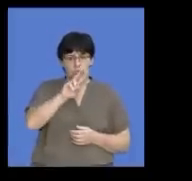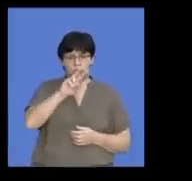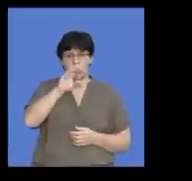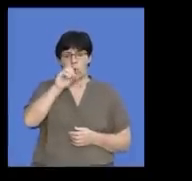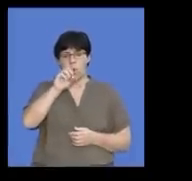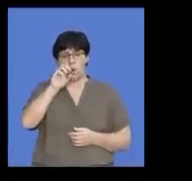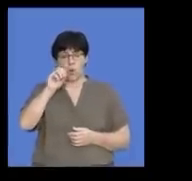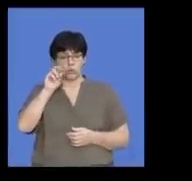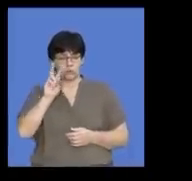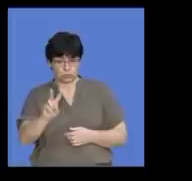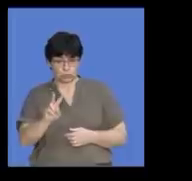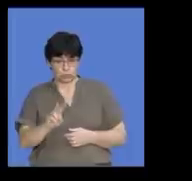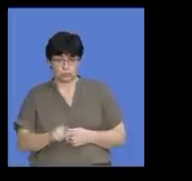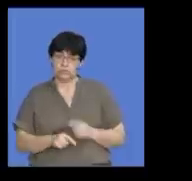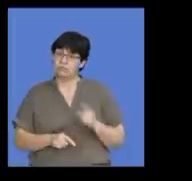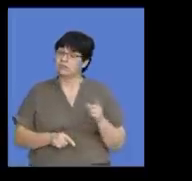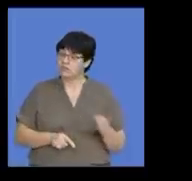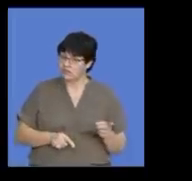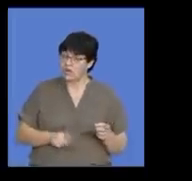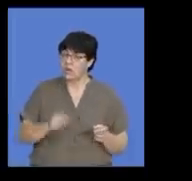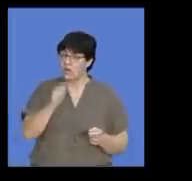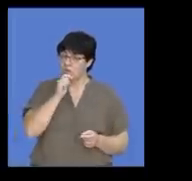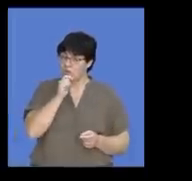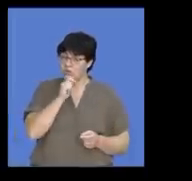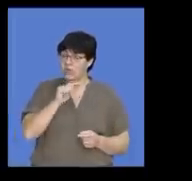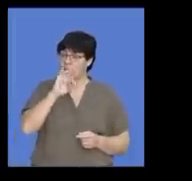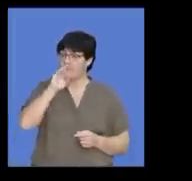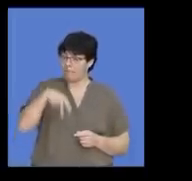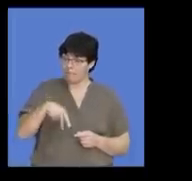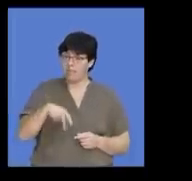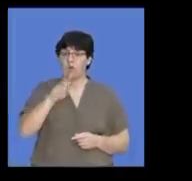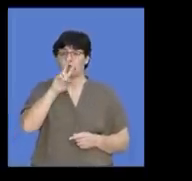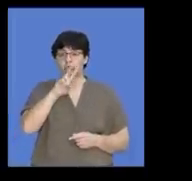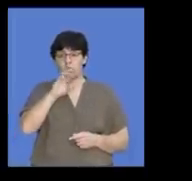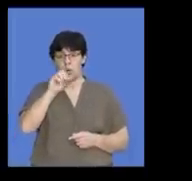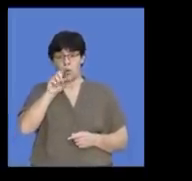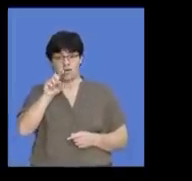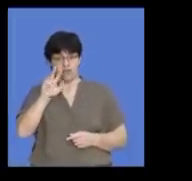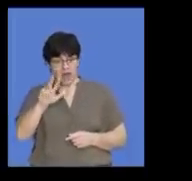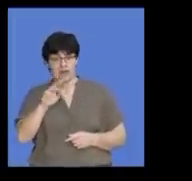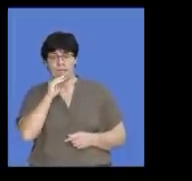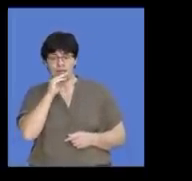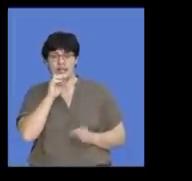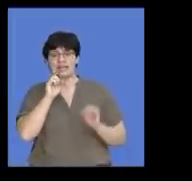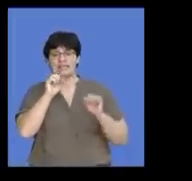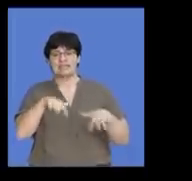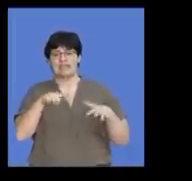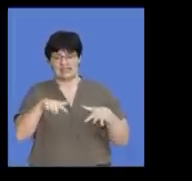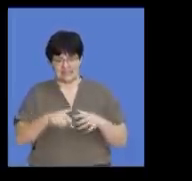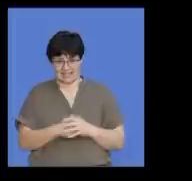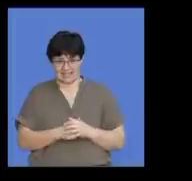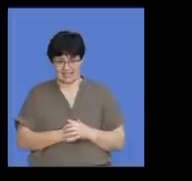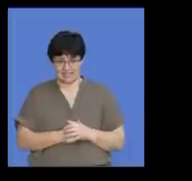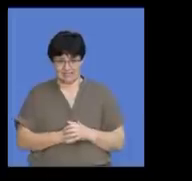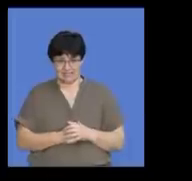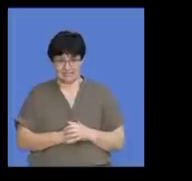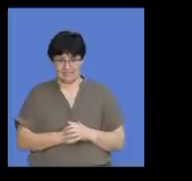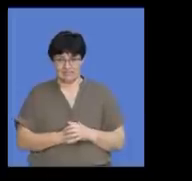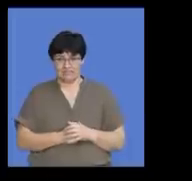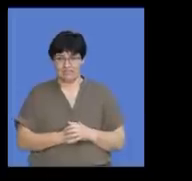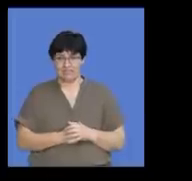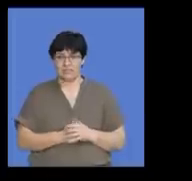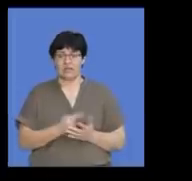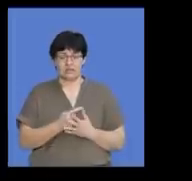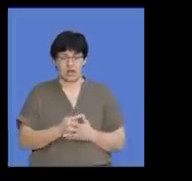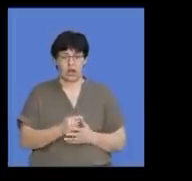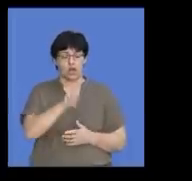2002, and in this case, we're using the map of 2019, gives me a difference of 17. So I'm going to write it on the side here.